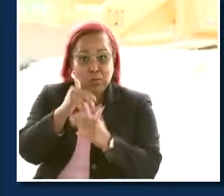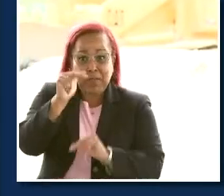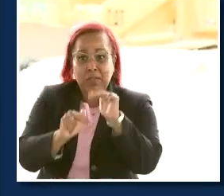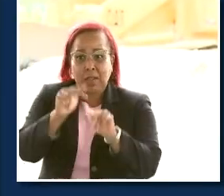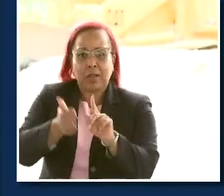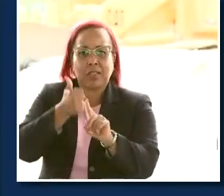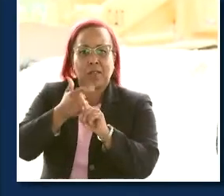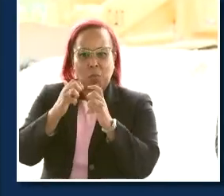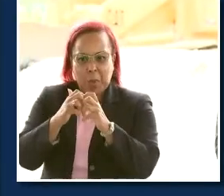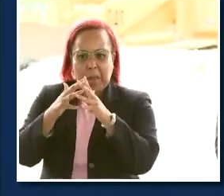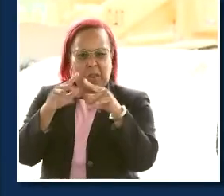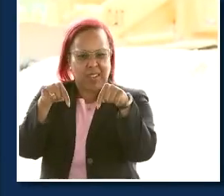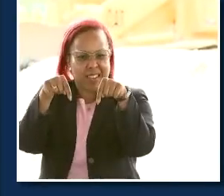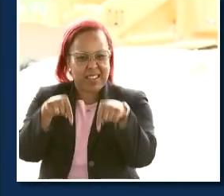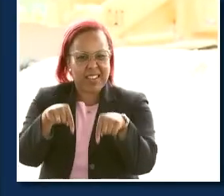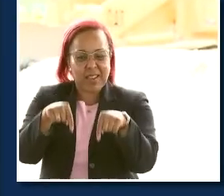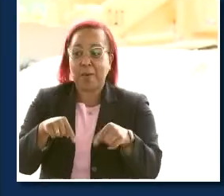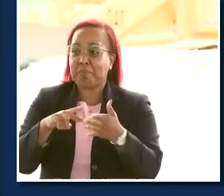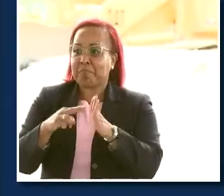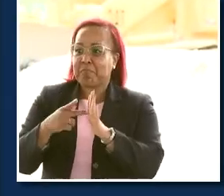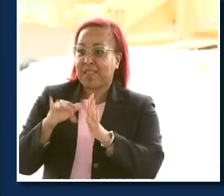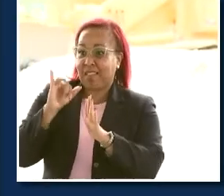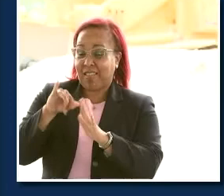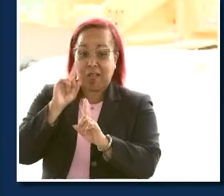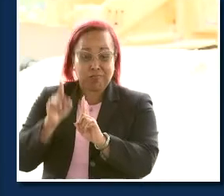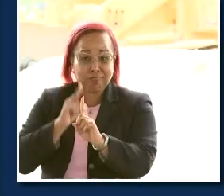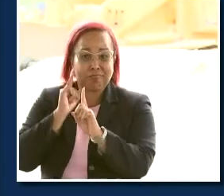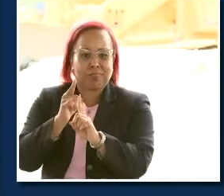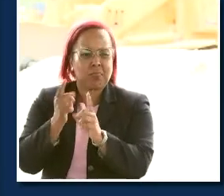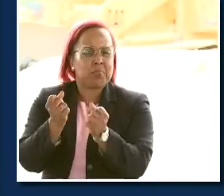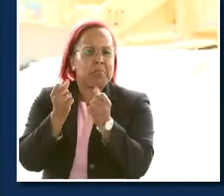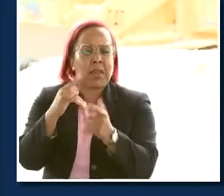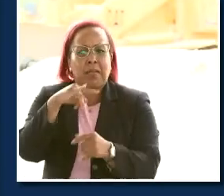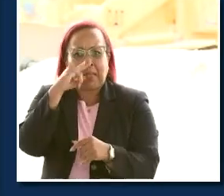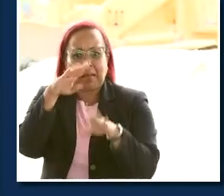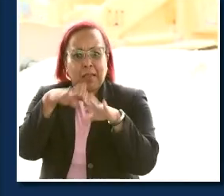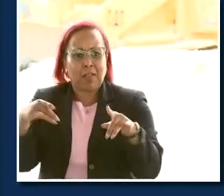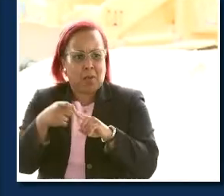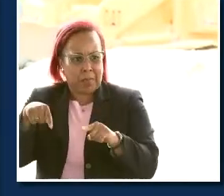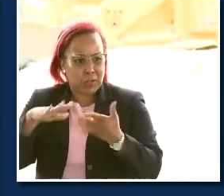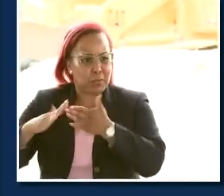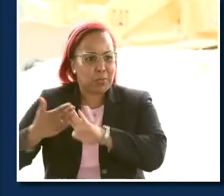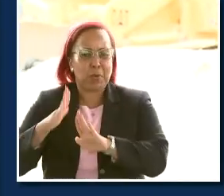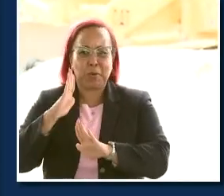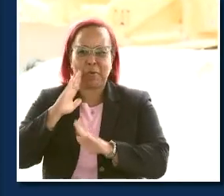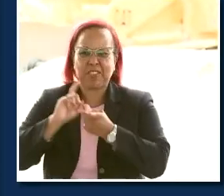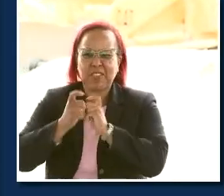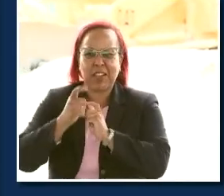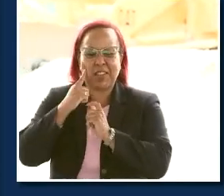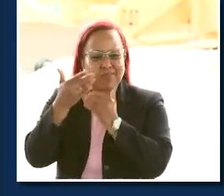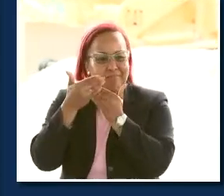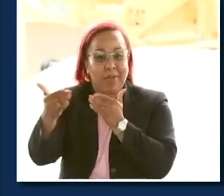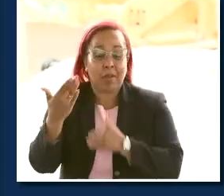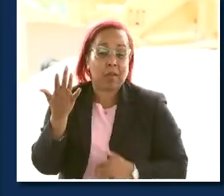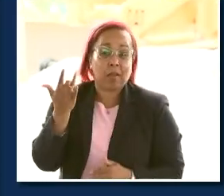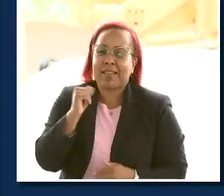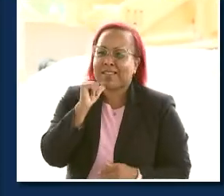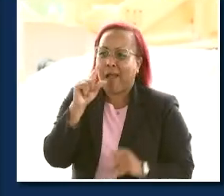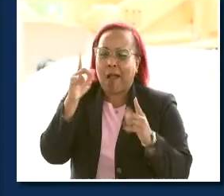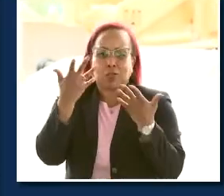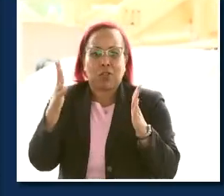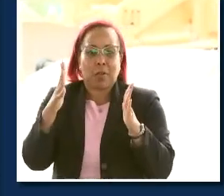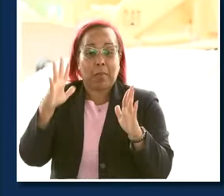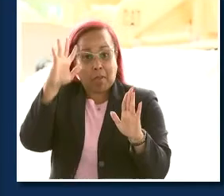will be built right here means that the trajectory of so many of the kids from this community will change forever, because it's not just going to